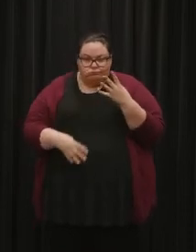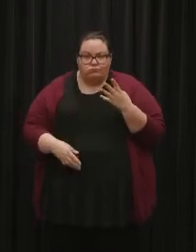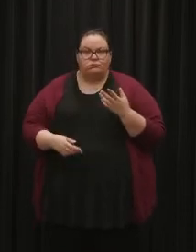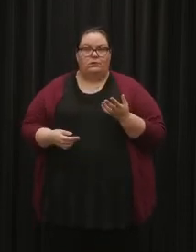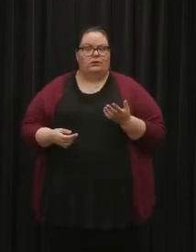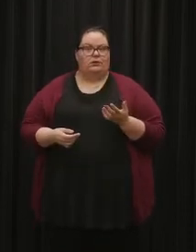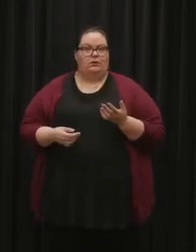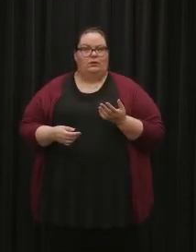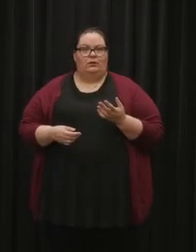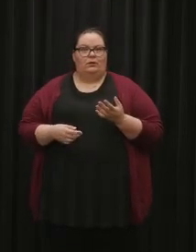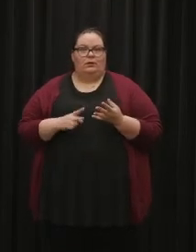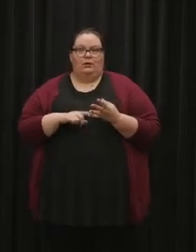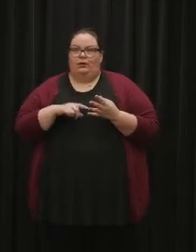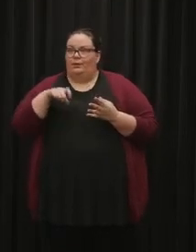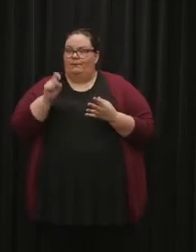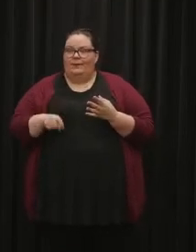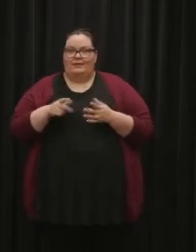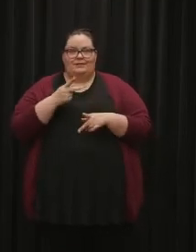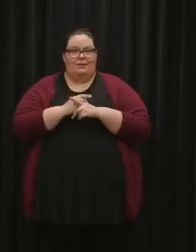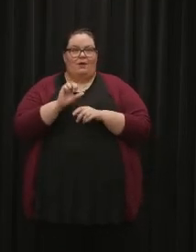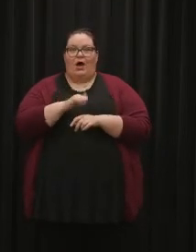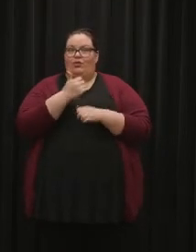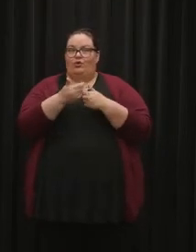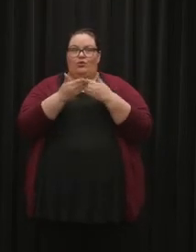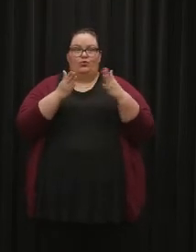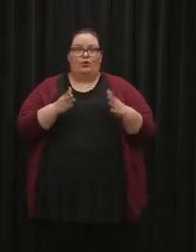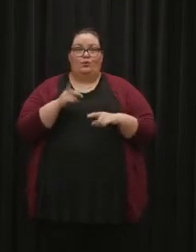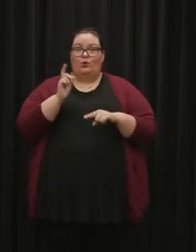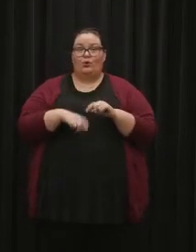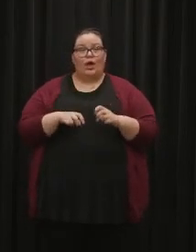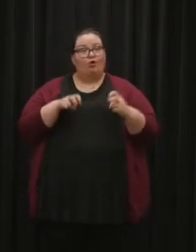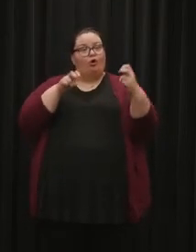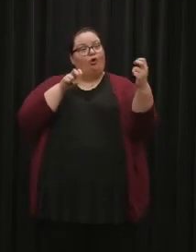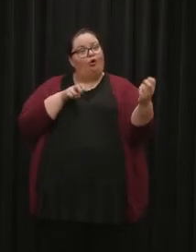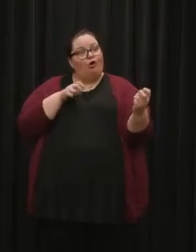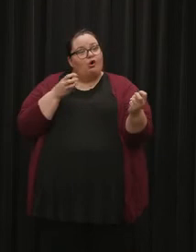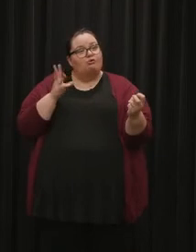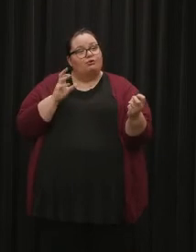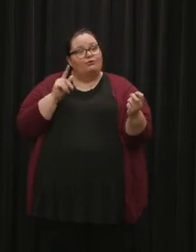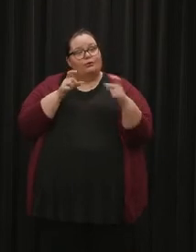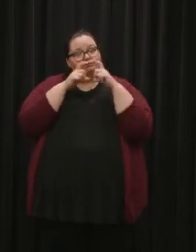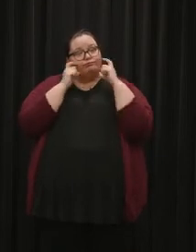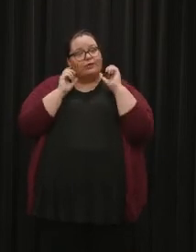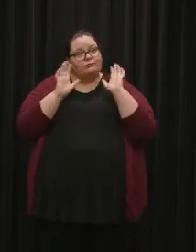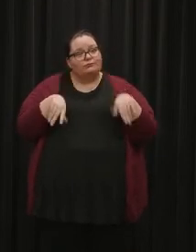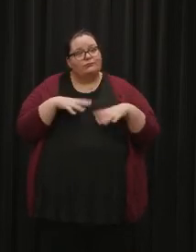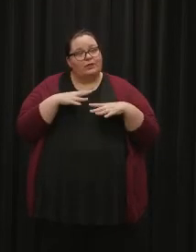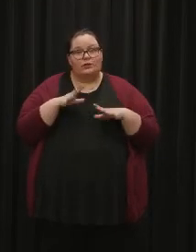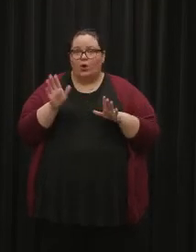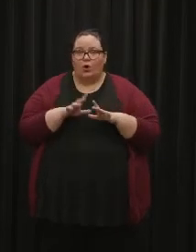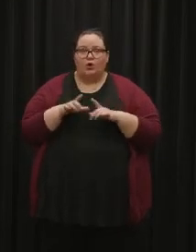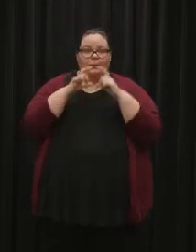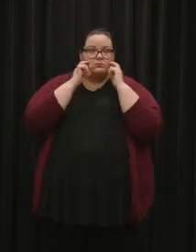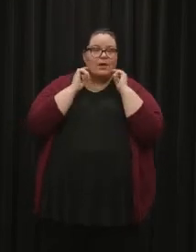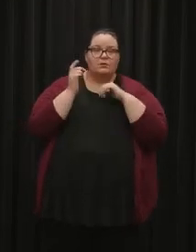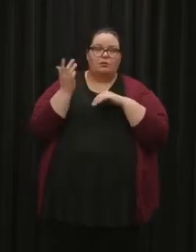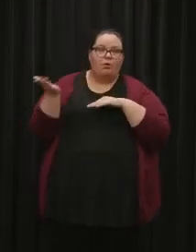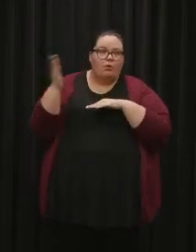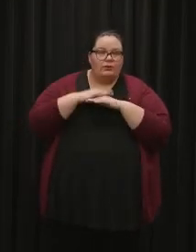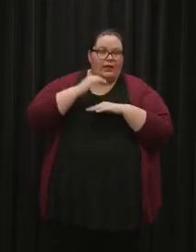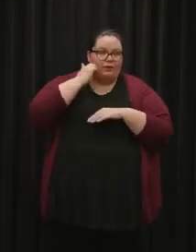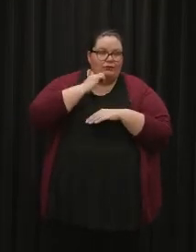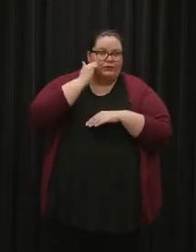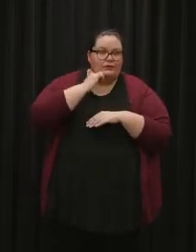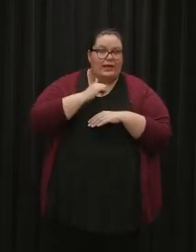household members. You must stay in a different room from them. You must wear a mask at all time. You must disinfect. There is a safe way to do it, and if it's